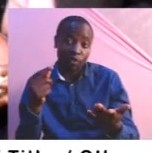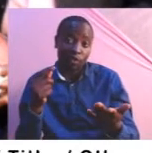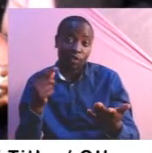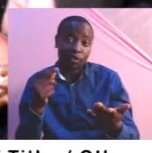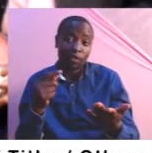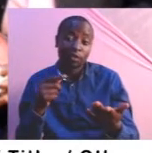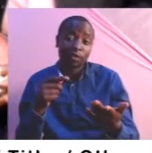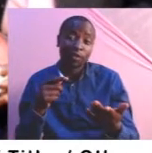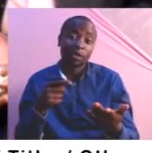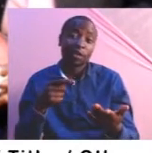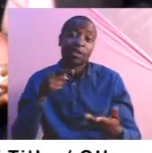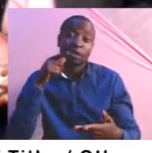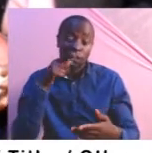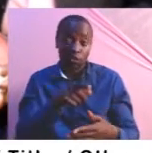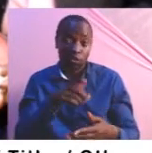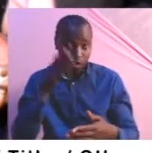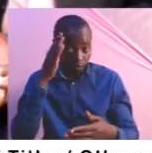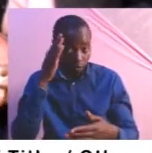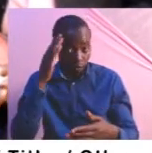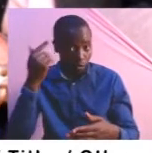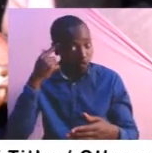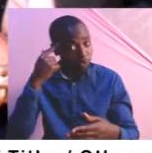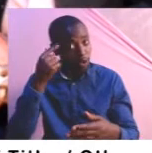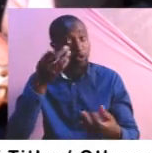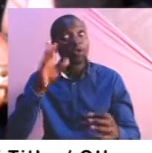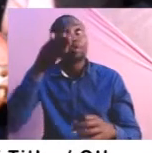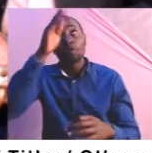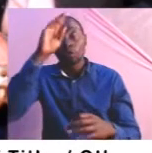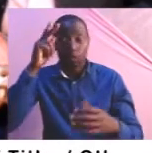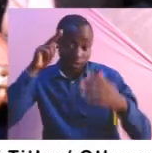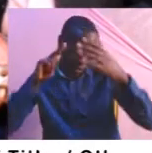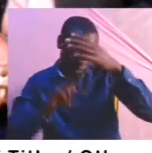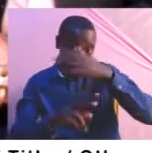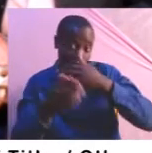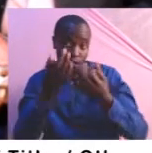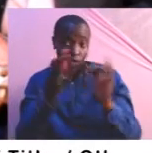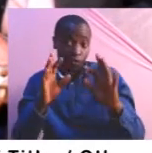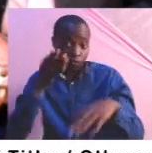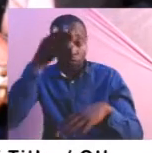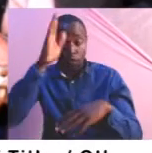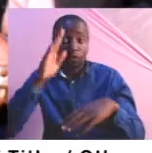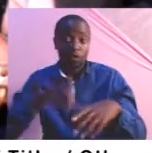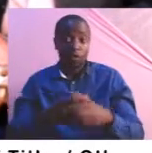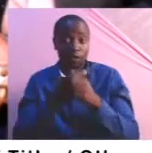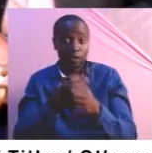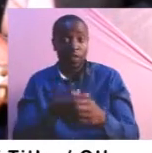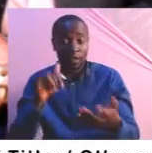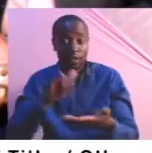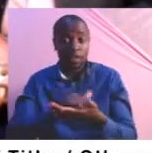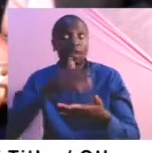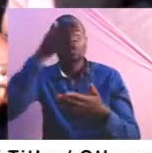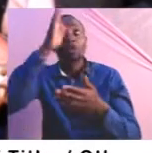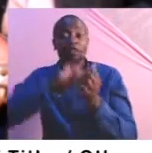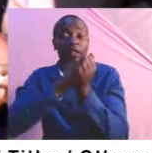he should have known the mind of God, because this is a prophet of God being gifted by God, that God never